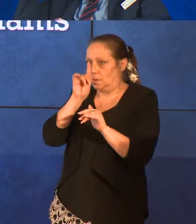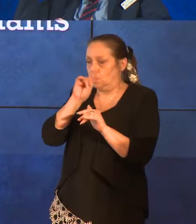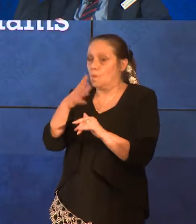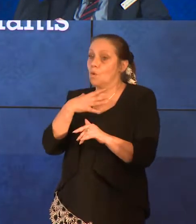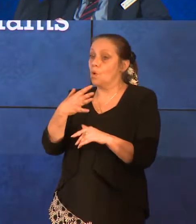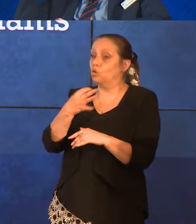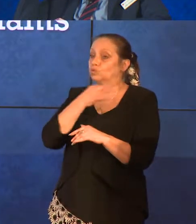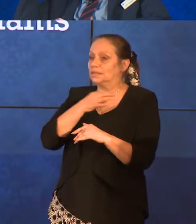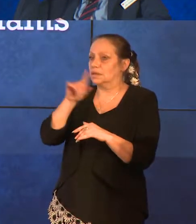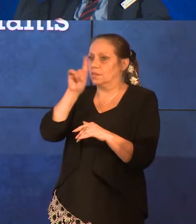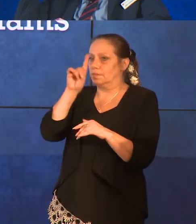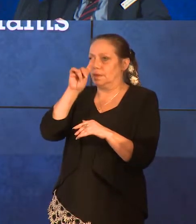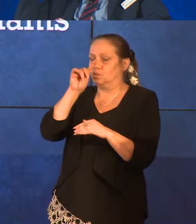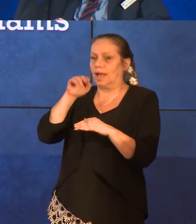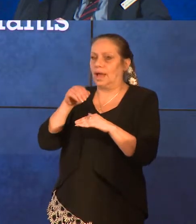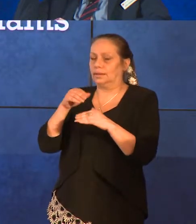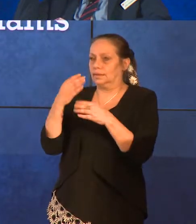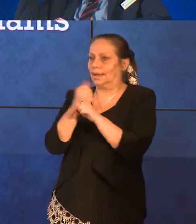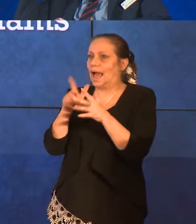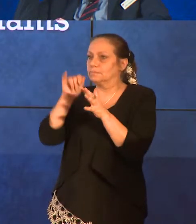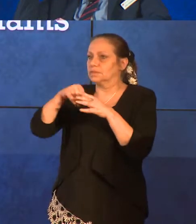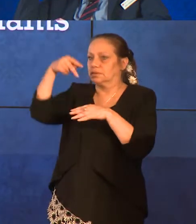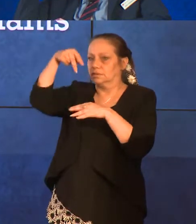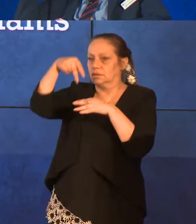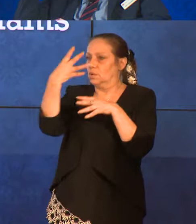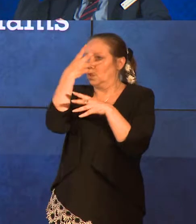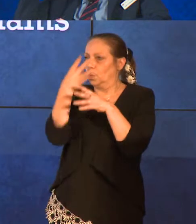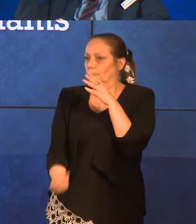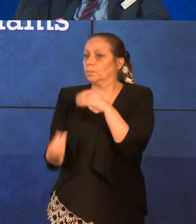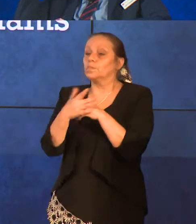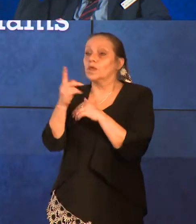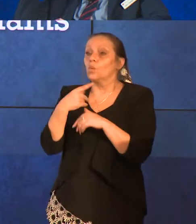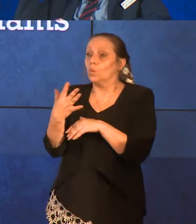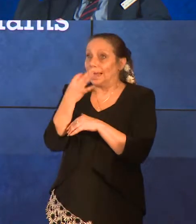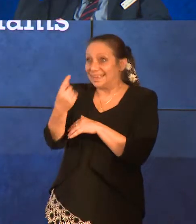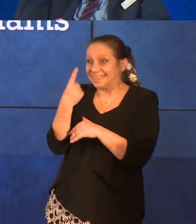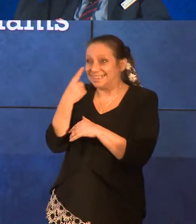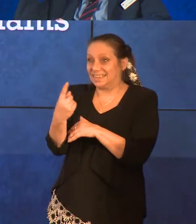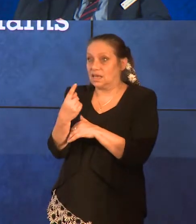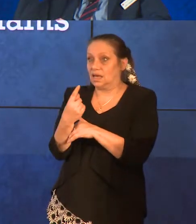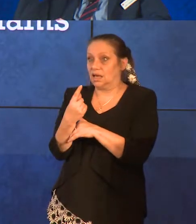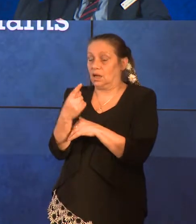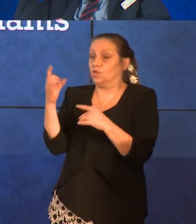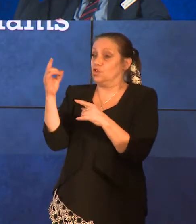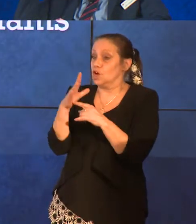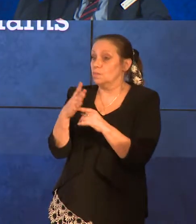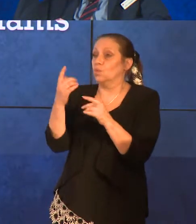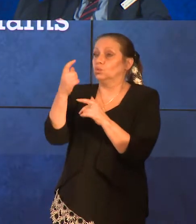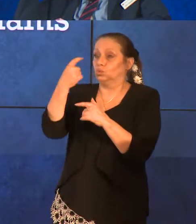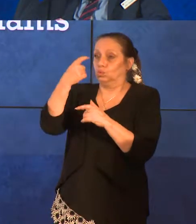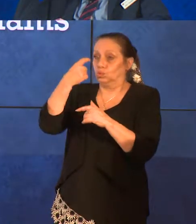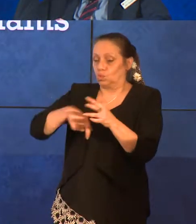that people can fall through the gaps. And so in that context, we are seeing the really critical role